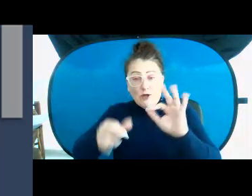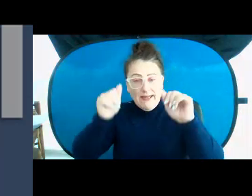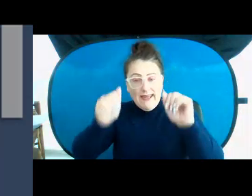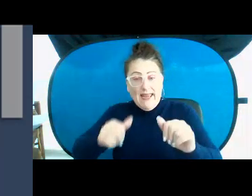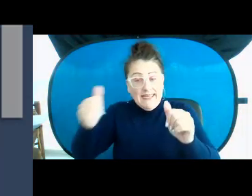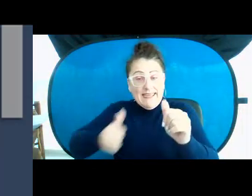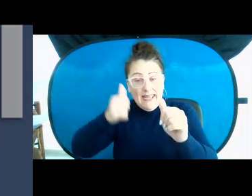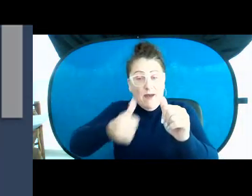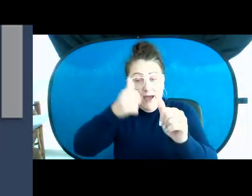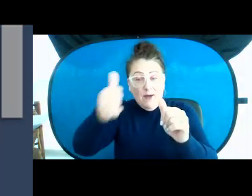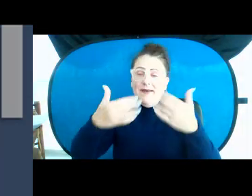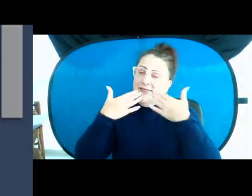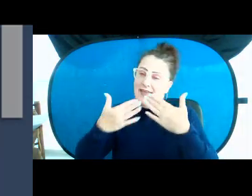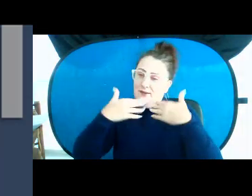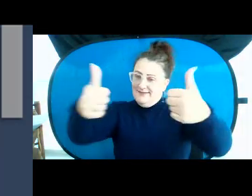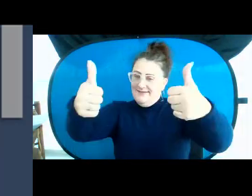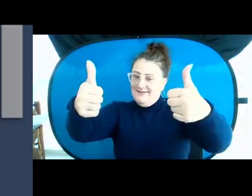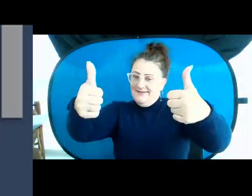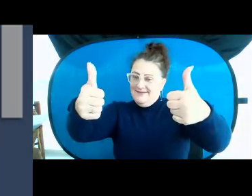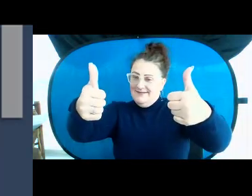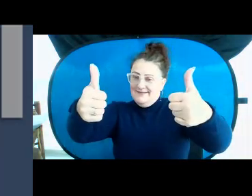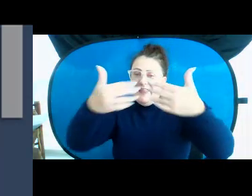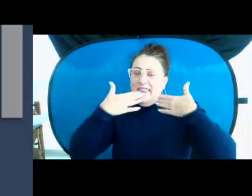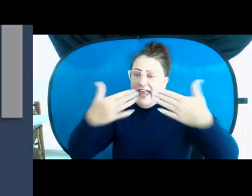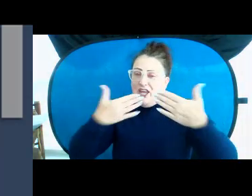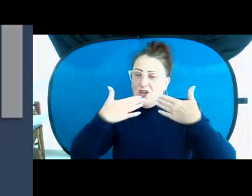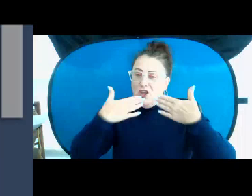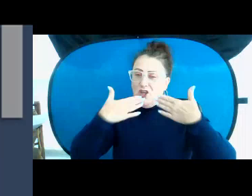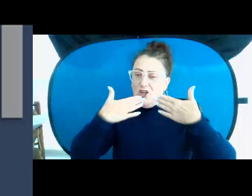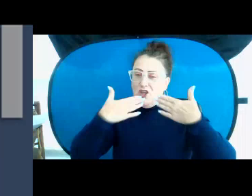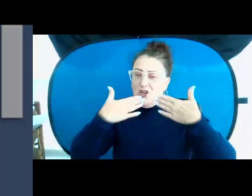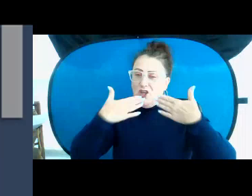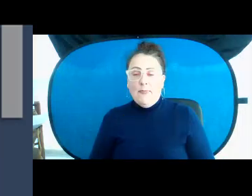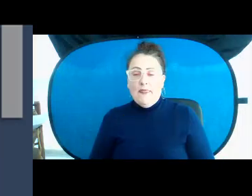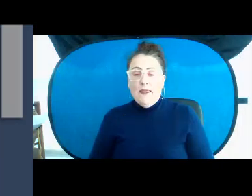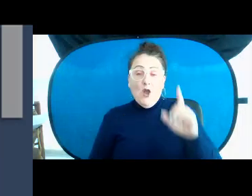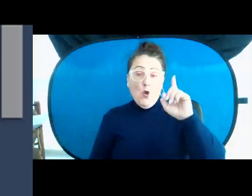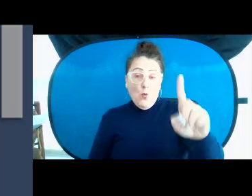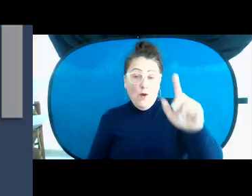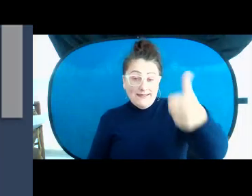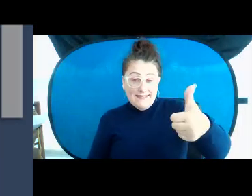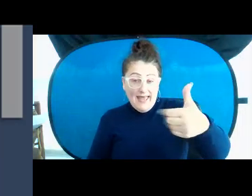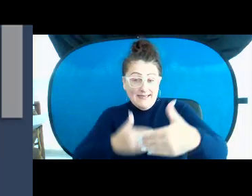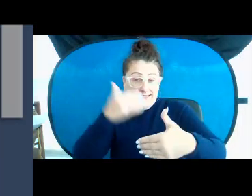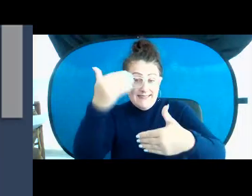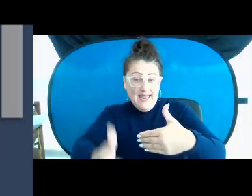right, that sounds good. Thank you. Thank you. Much appreciated. Item 110 is next. Kayla.